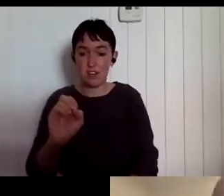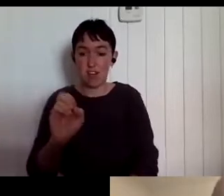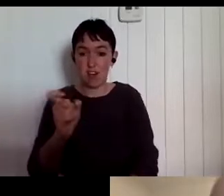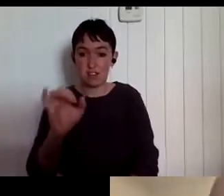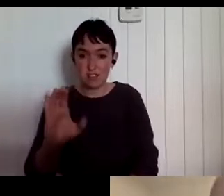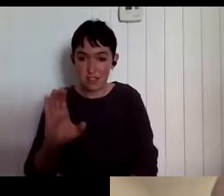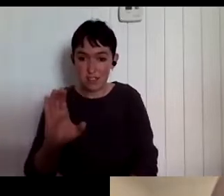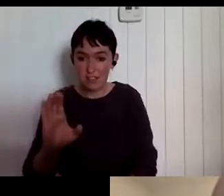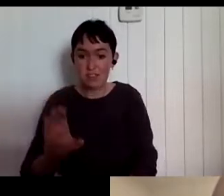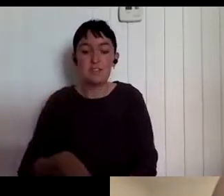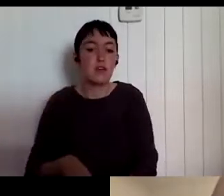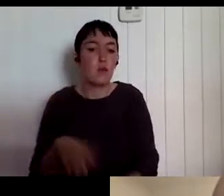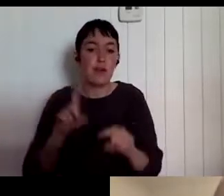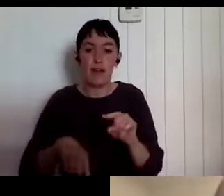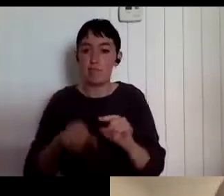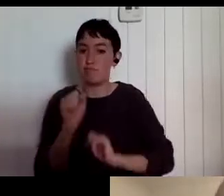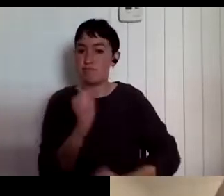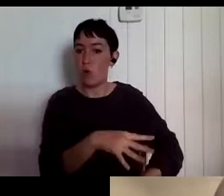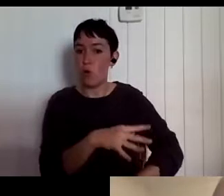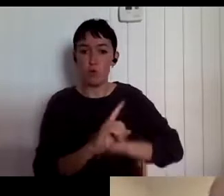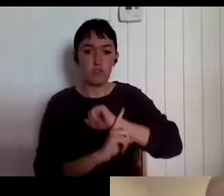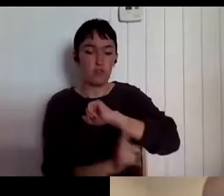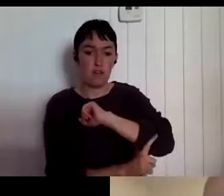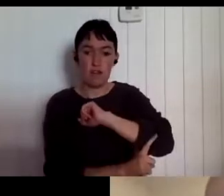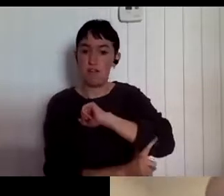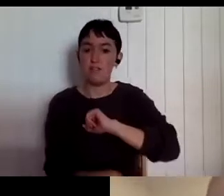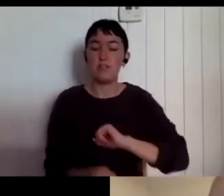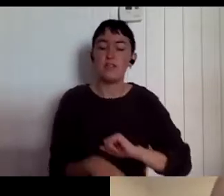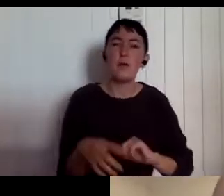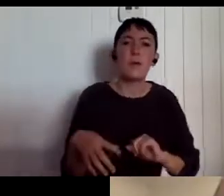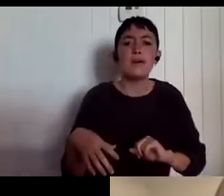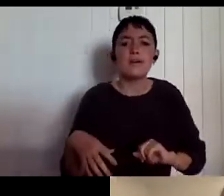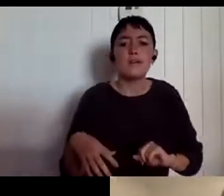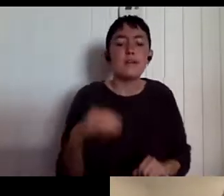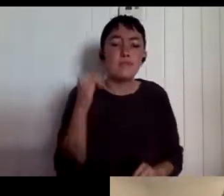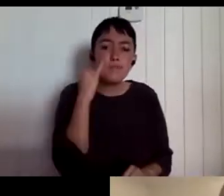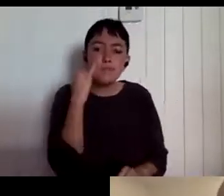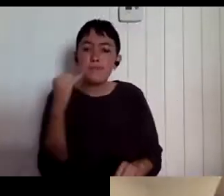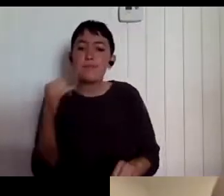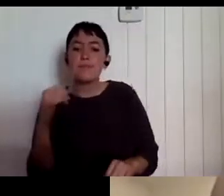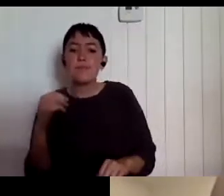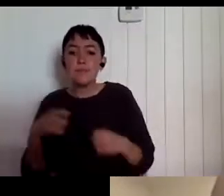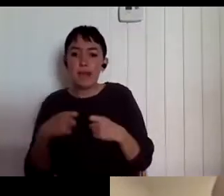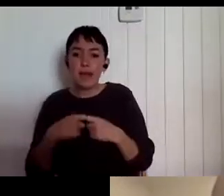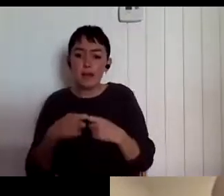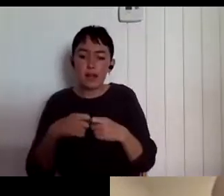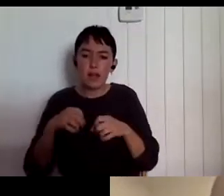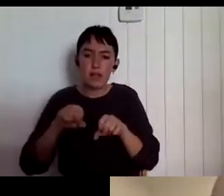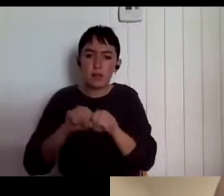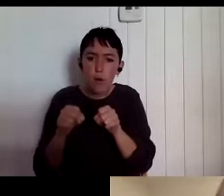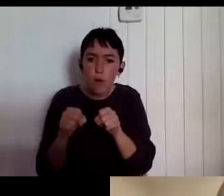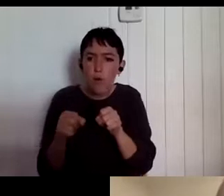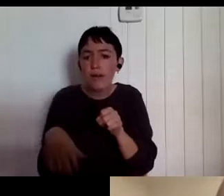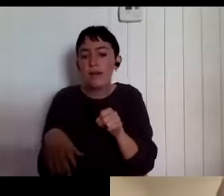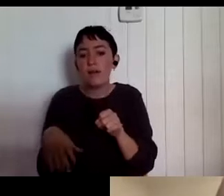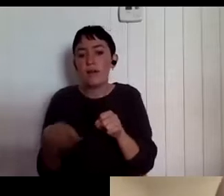trash, not only is it, you know, you could potentially, if that battery has been, you know, compromised or if it has been opened up,